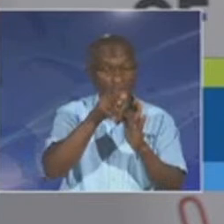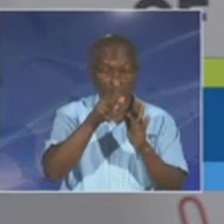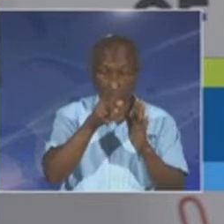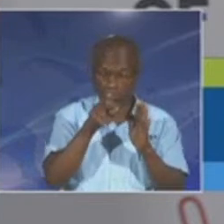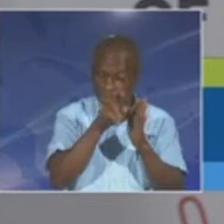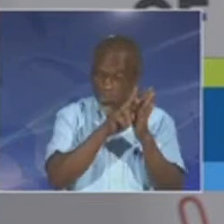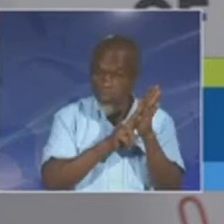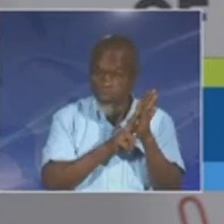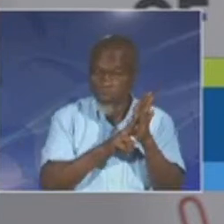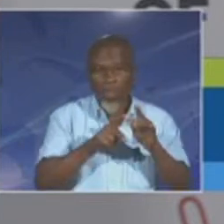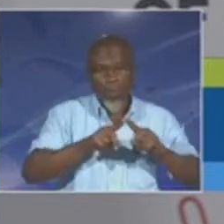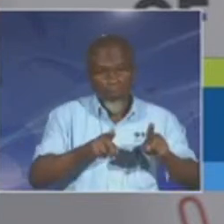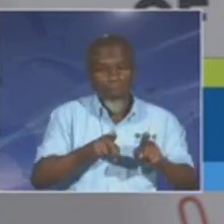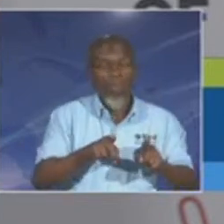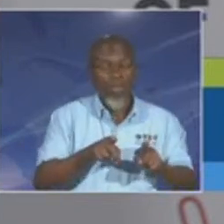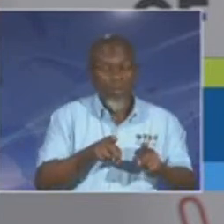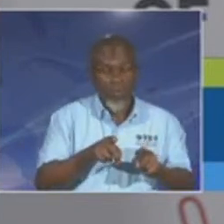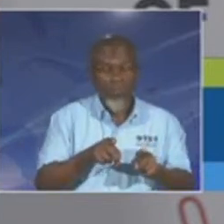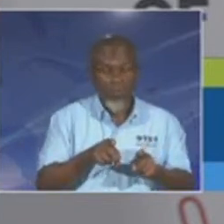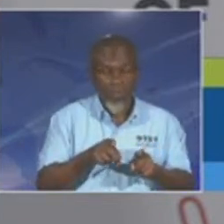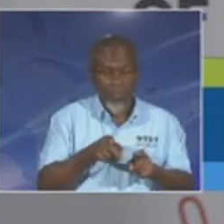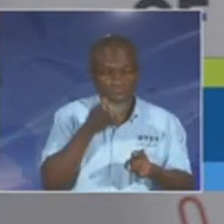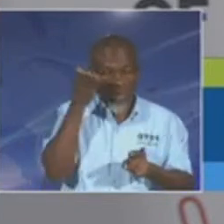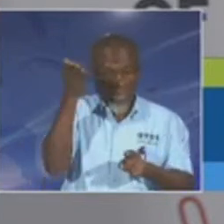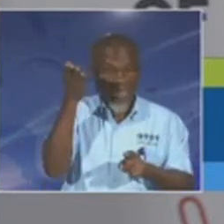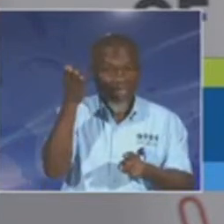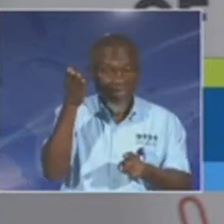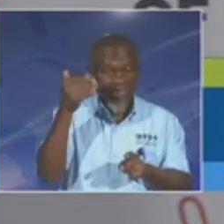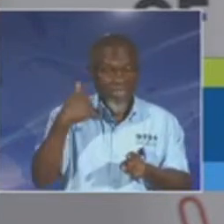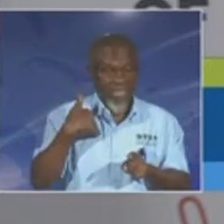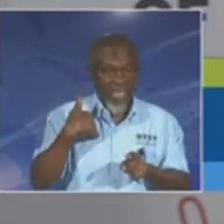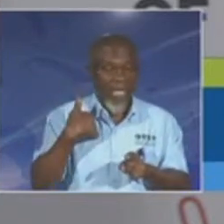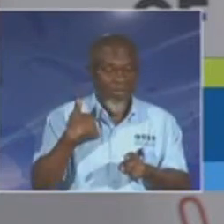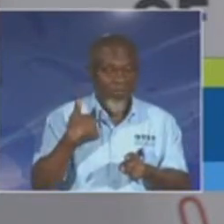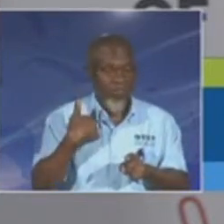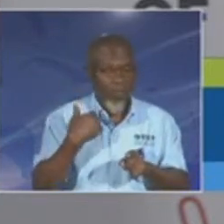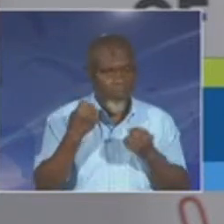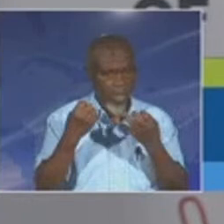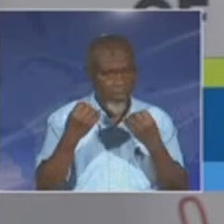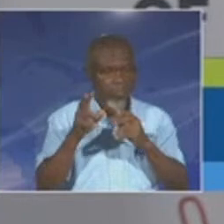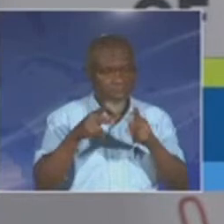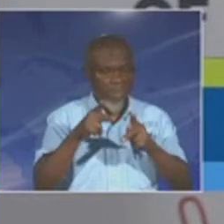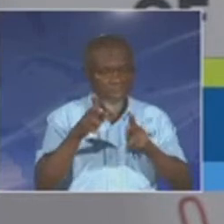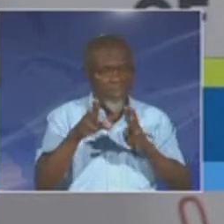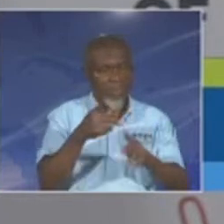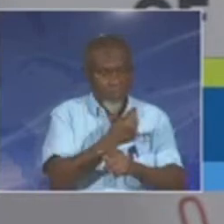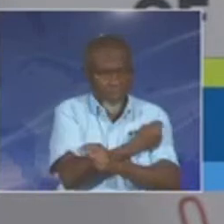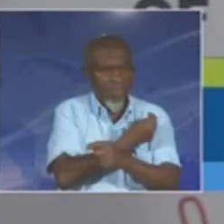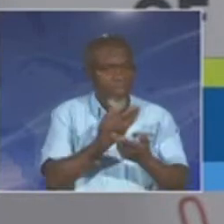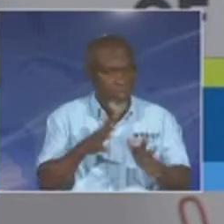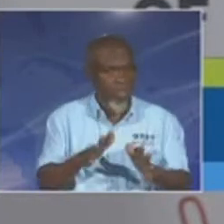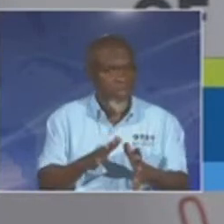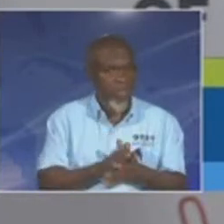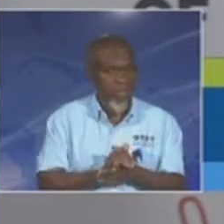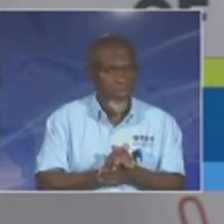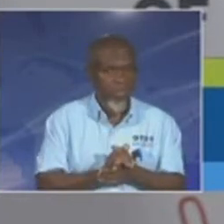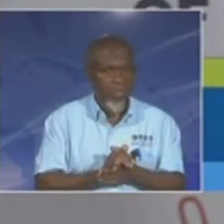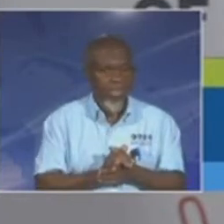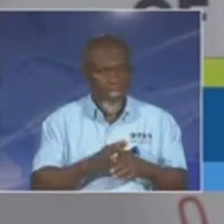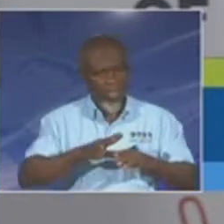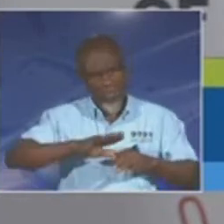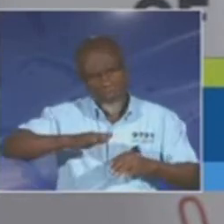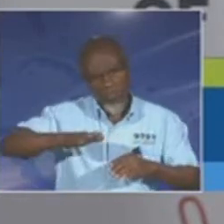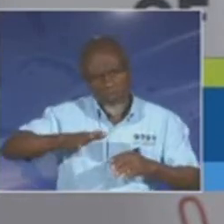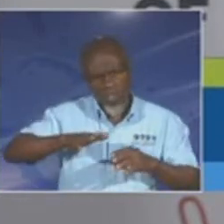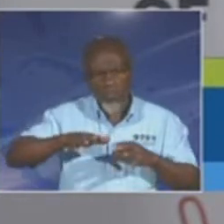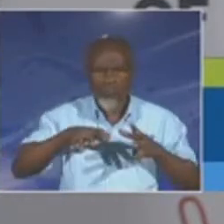is upwards of 75% in terms of their vaccination. Their booster program is going very well. There are different phases of the Omicron wave. They're